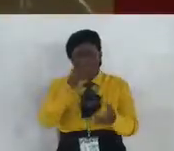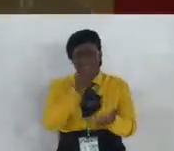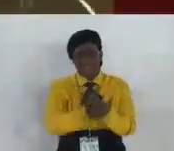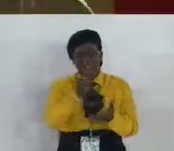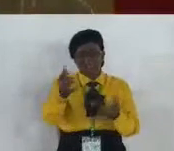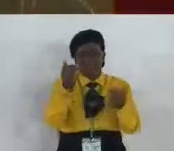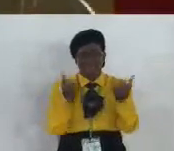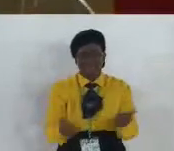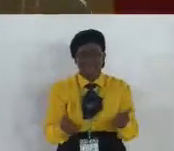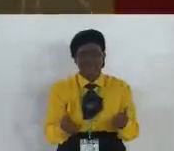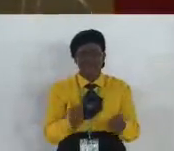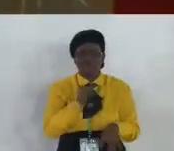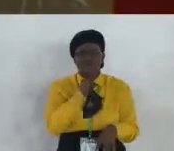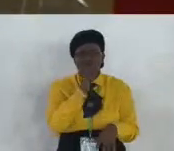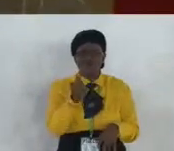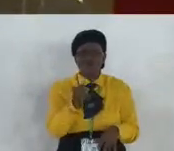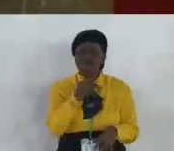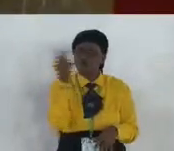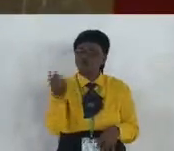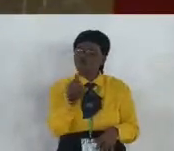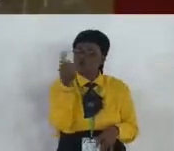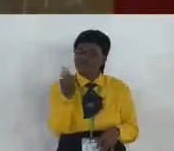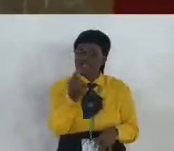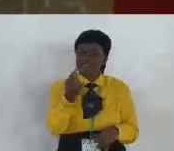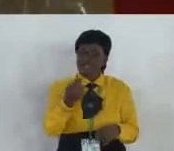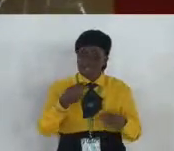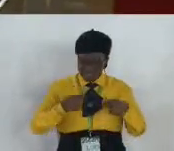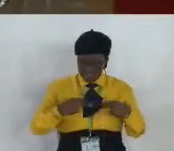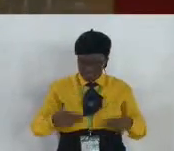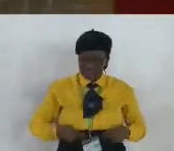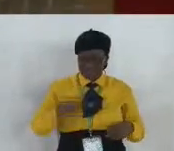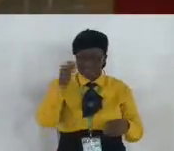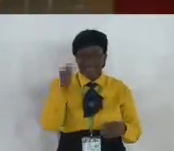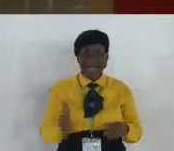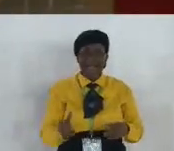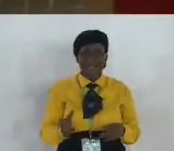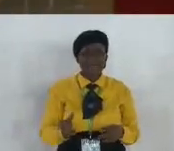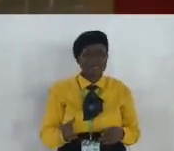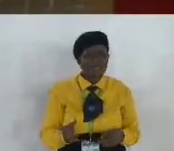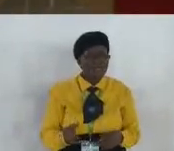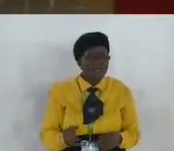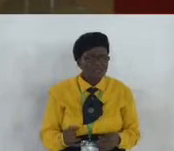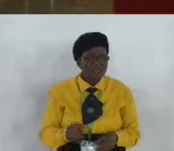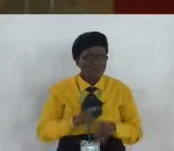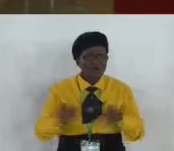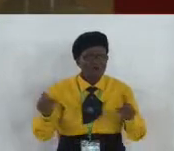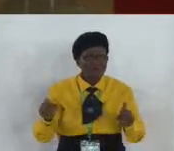Now, not only physically, but in every facet of life.